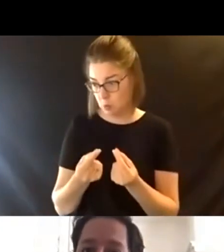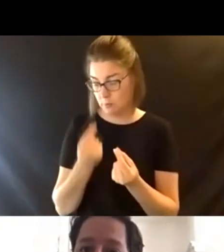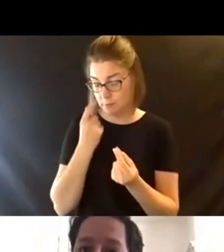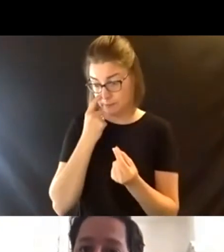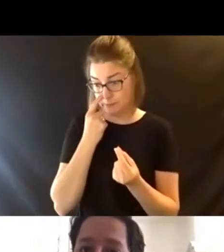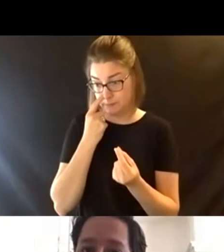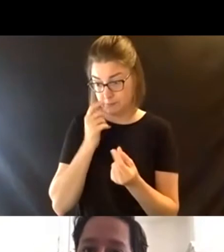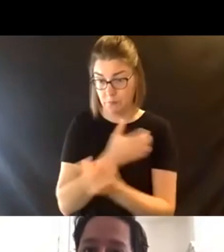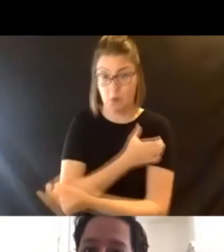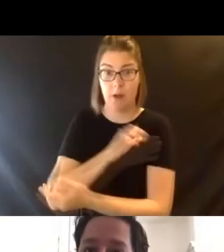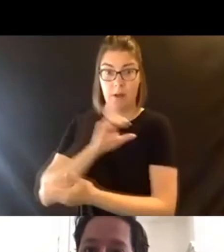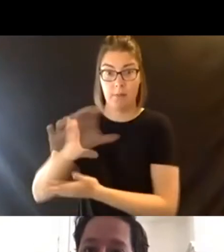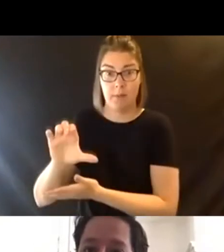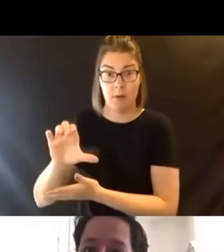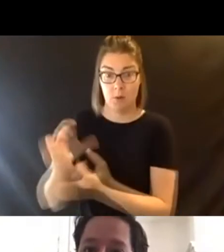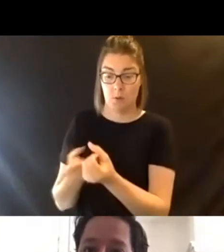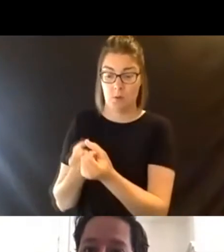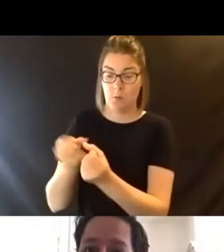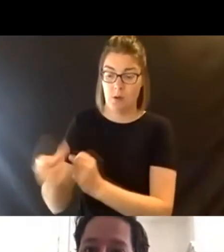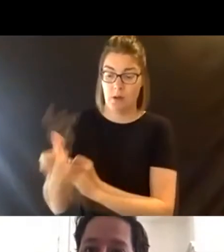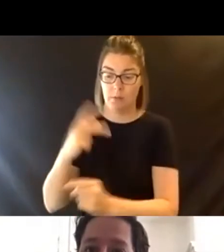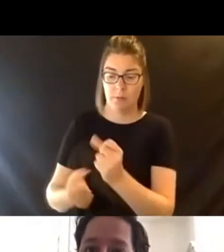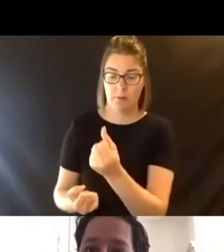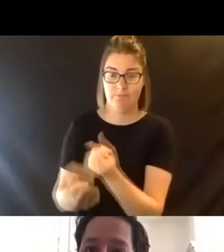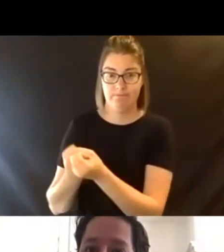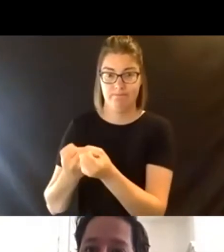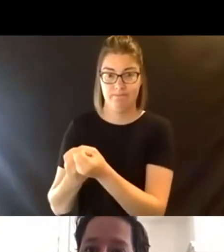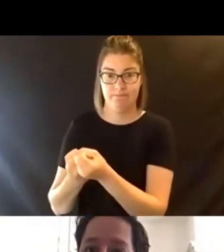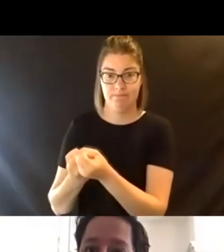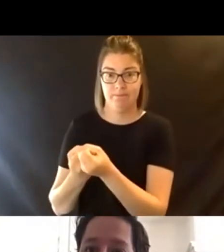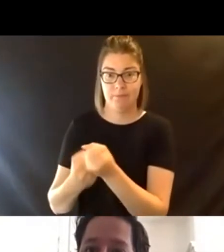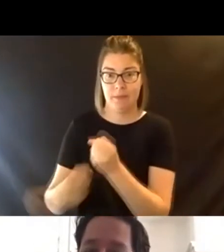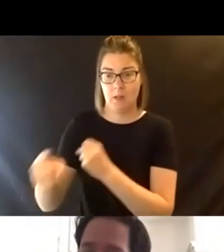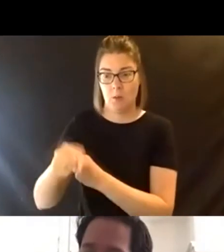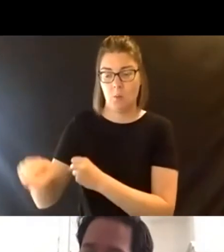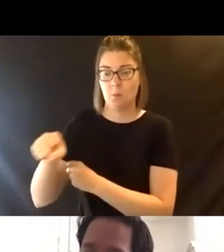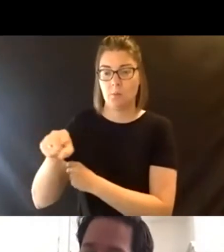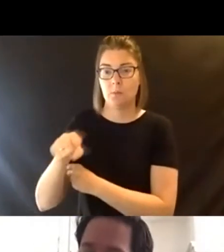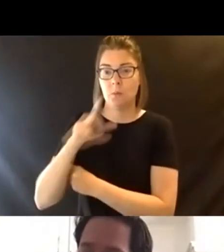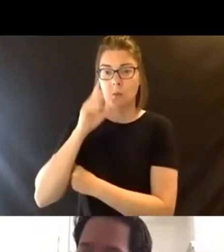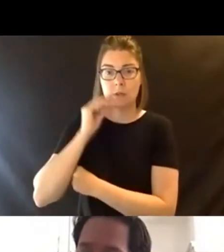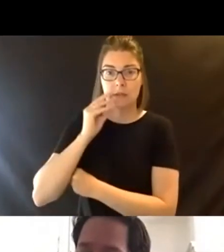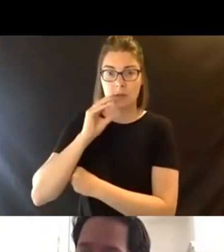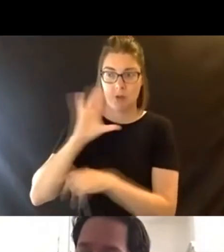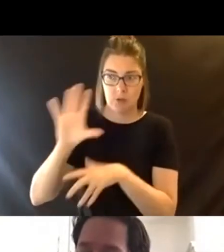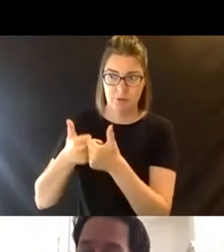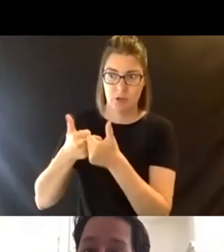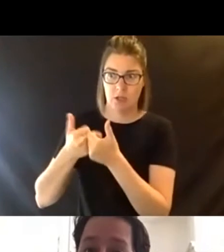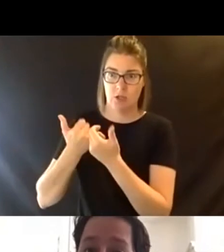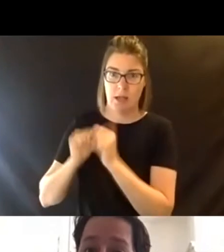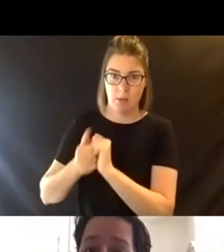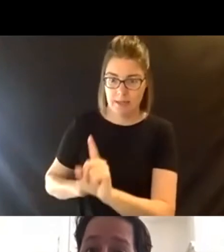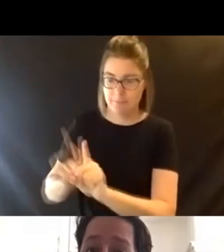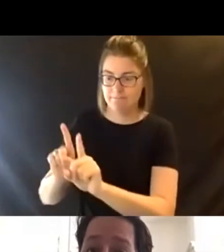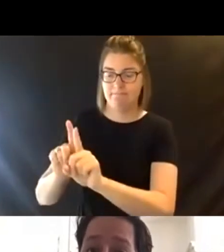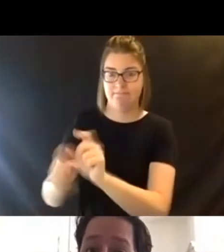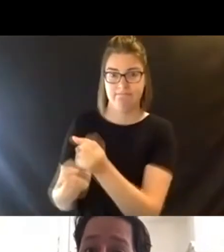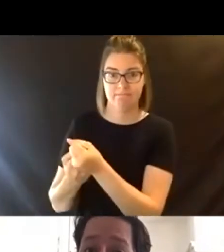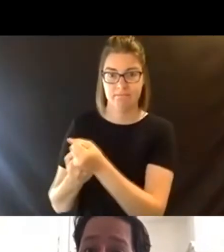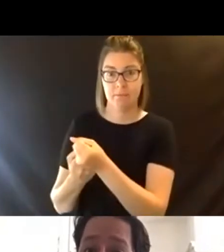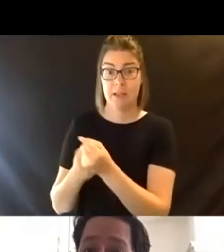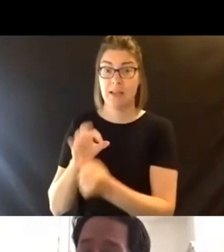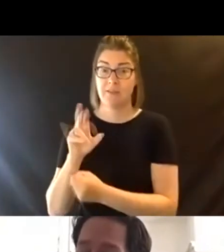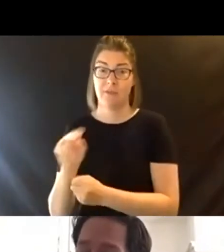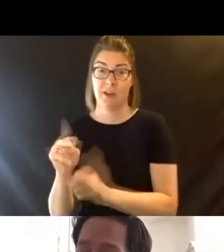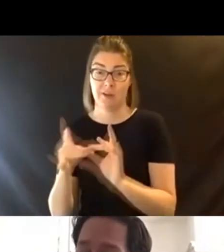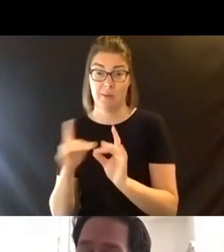and support other folks and stand with those who are facing ongoing challenges. And as Fran mentioned, recognizing that